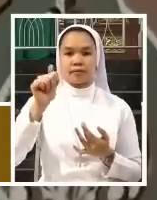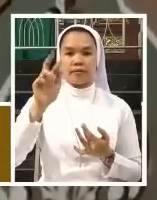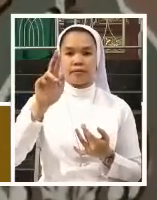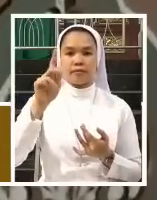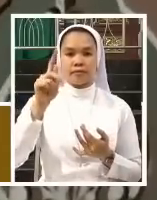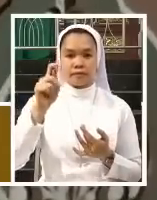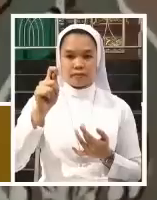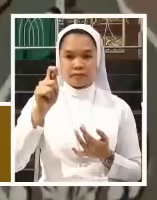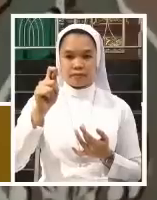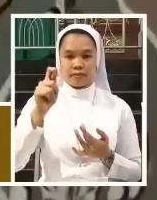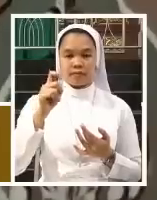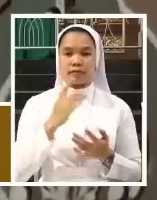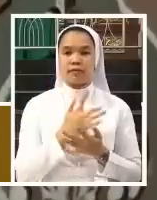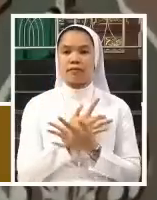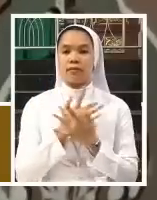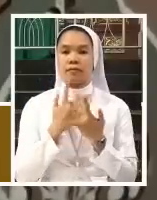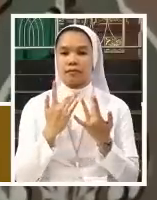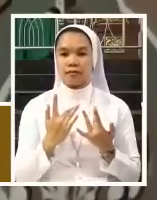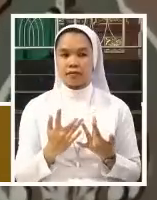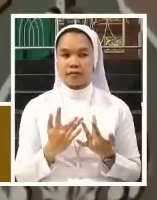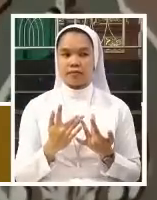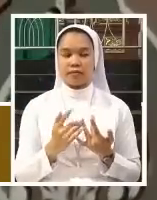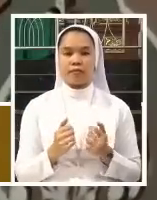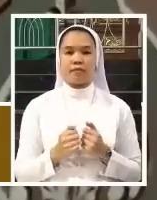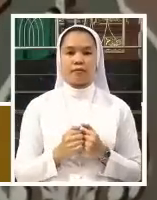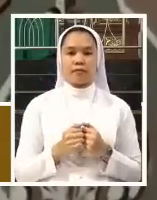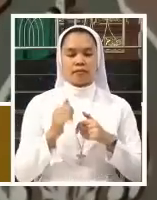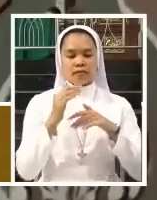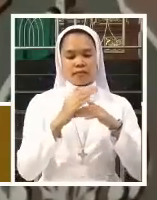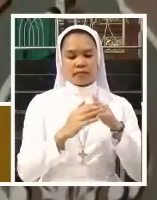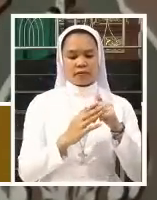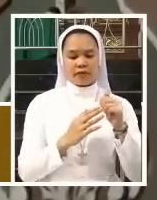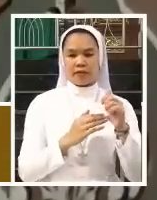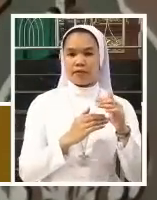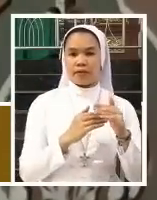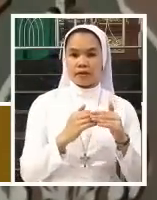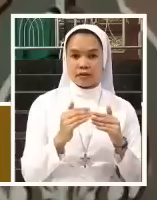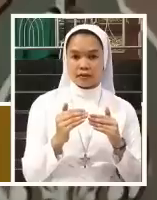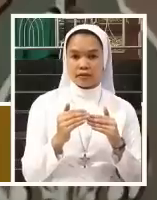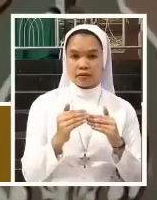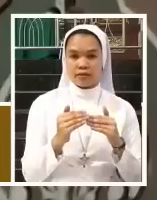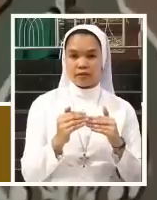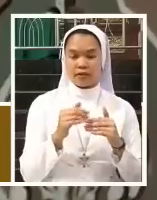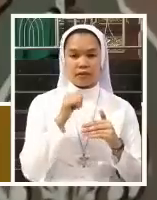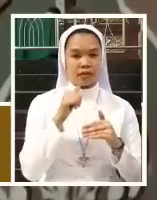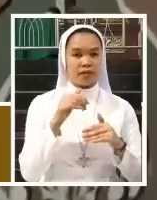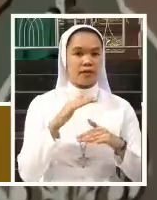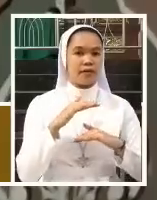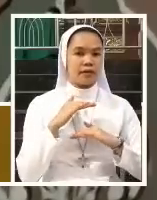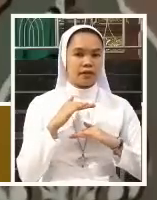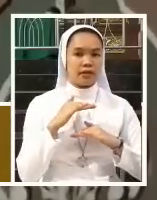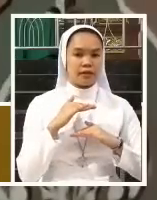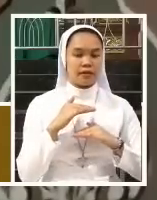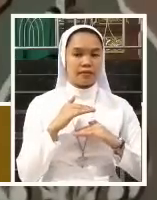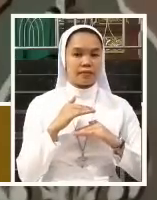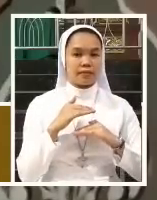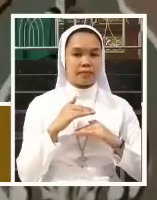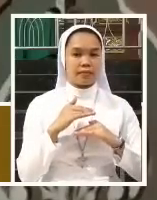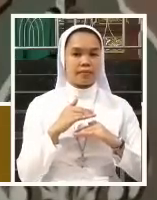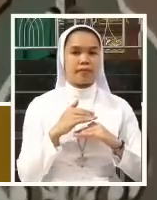Identity is not enough. Even though with power, it's still not enough. What